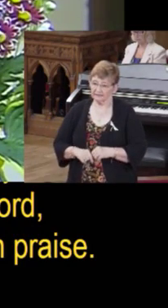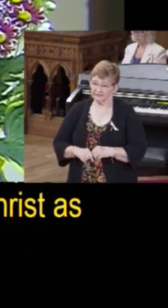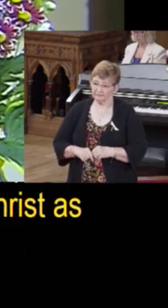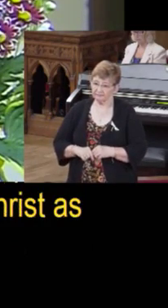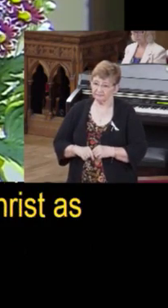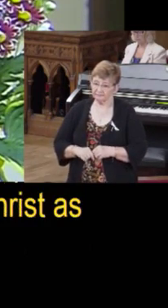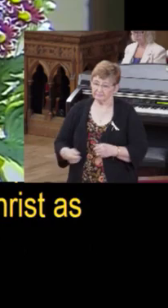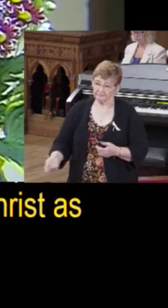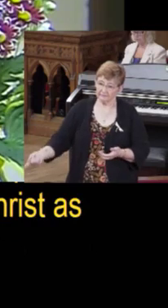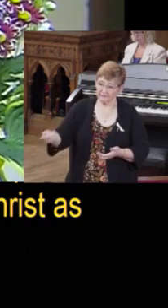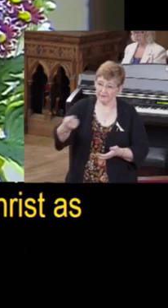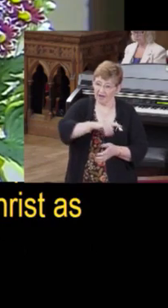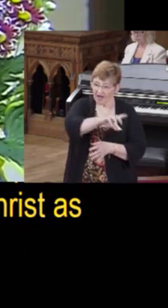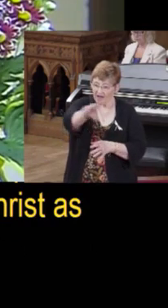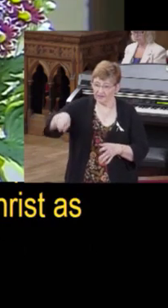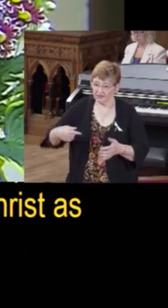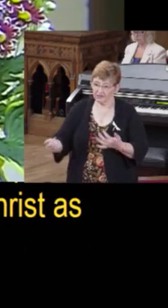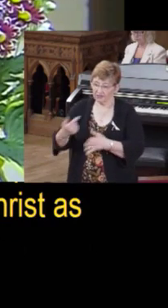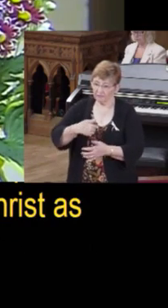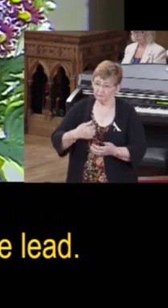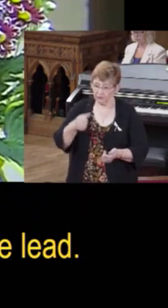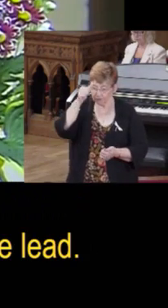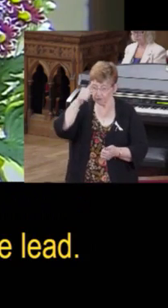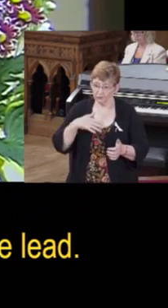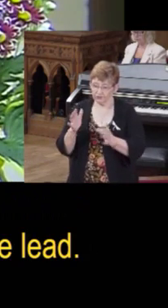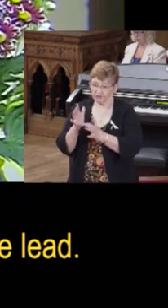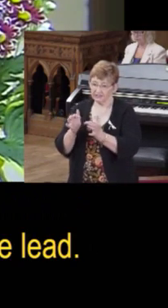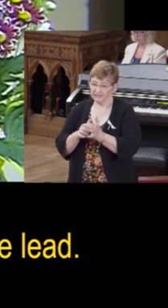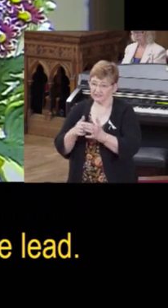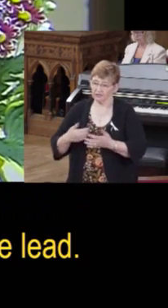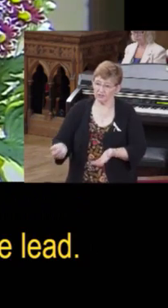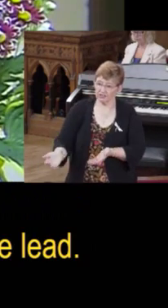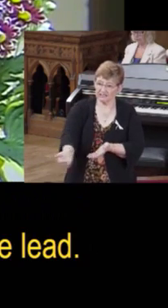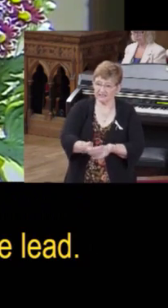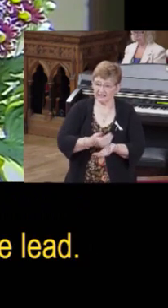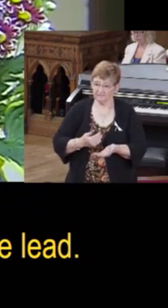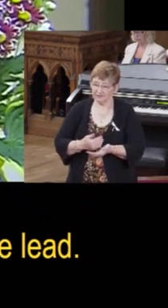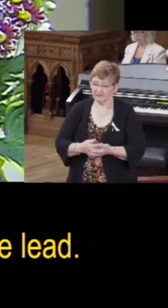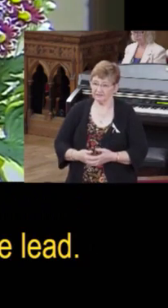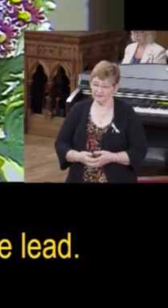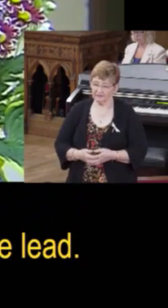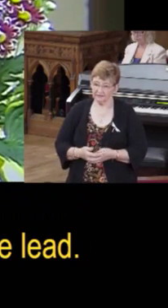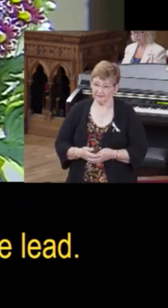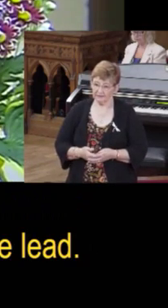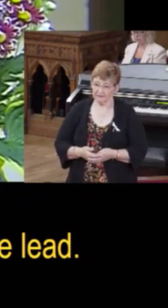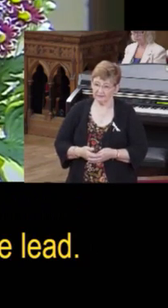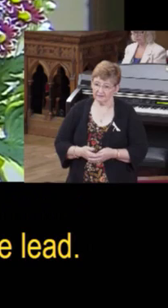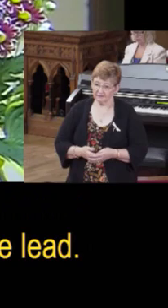And may others come to know Christ as Savior and Lord through the lives that we lead.